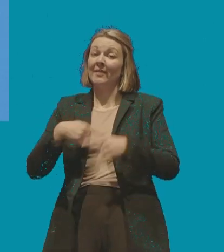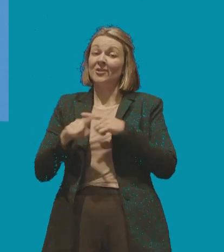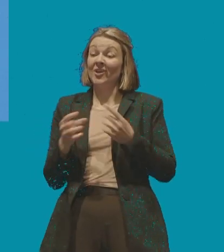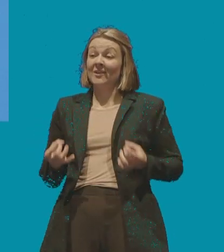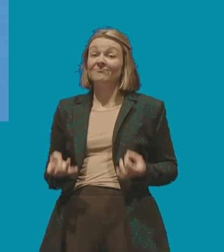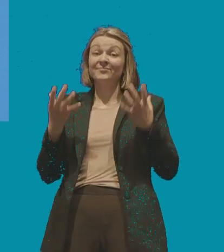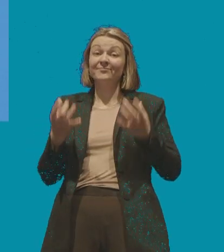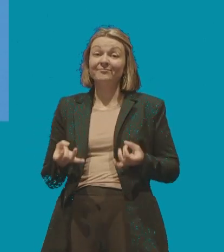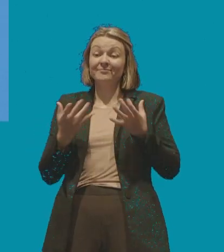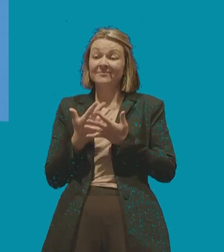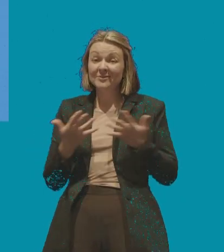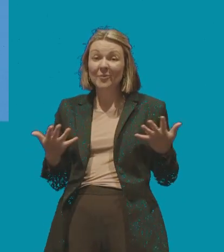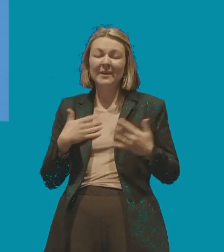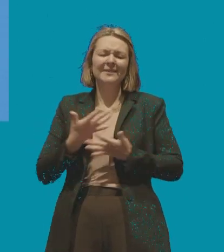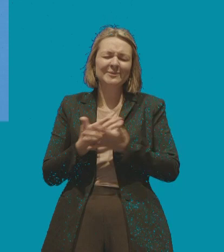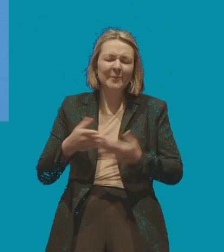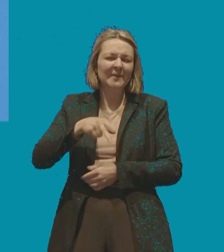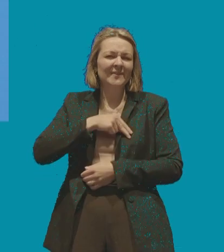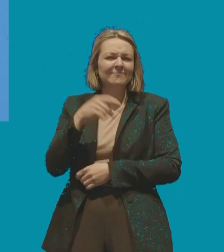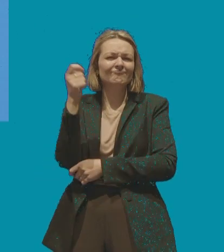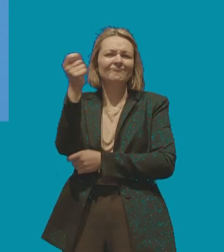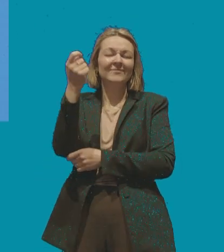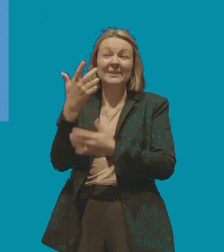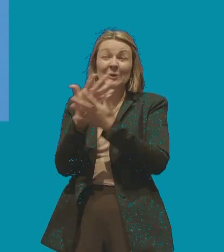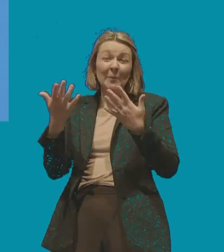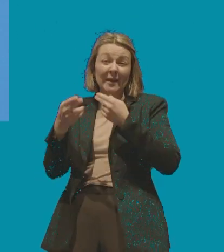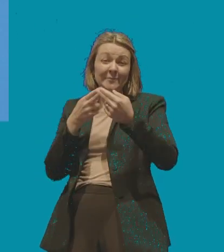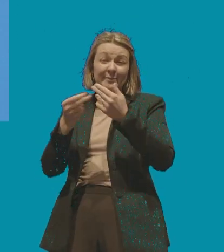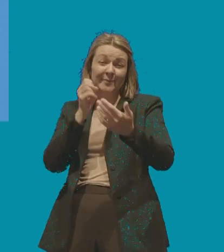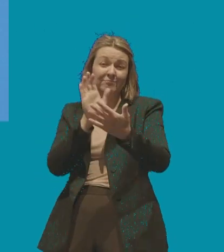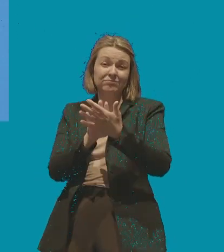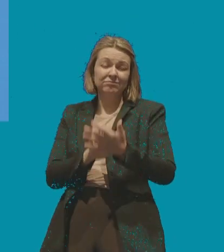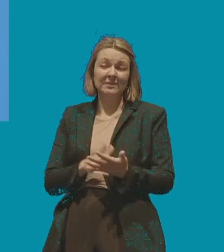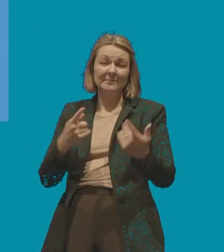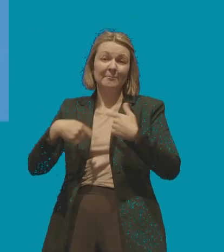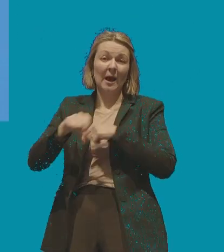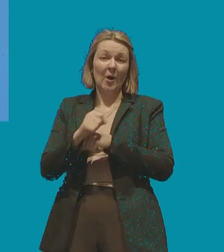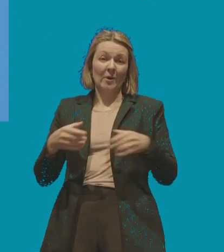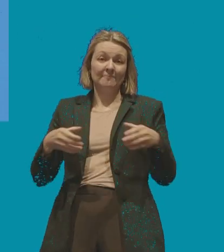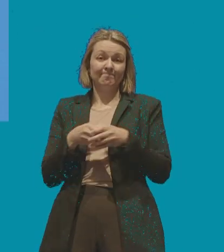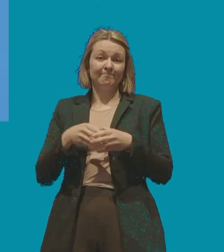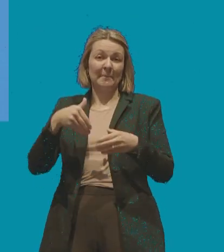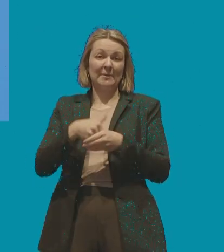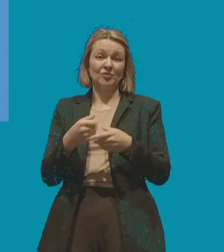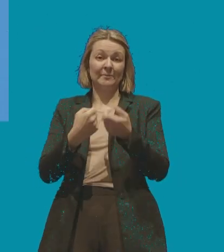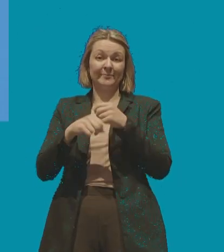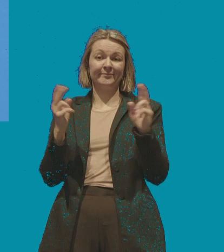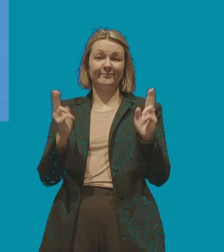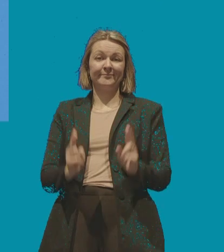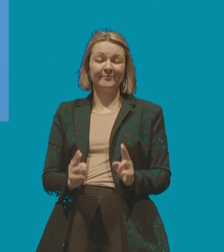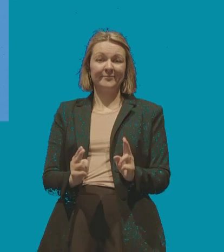action, despite all the wins, all the victories, all the headlines, our collective membership went down by 200,000